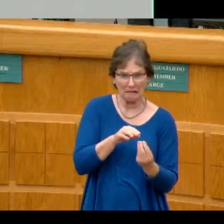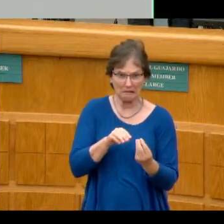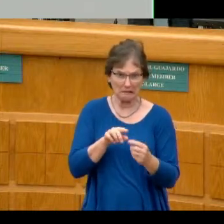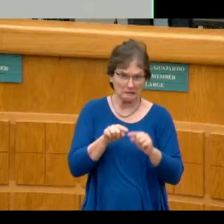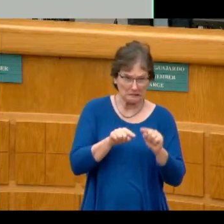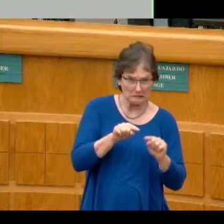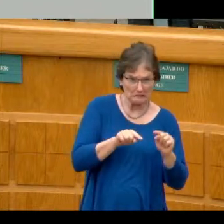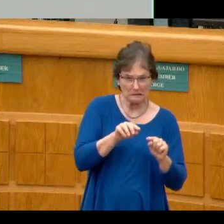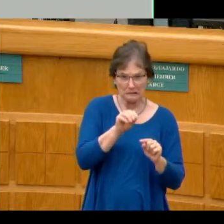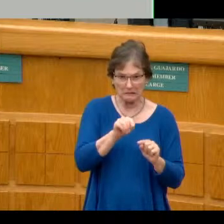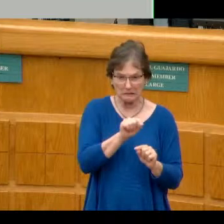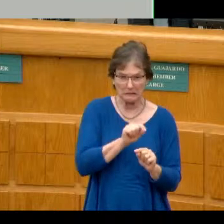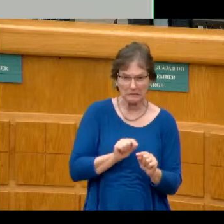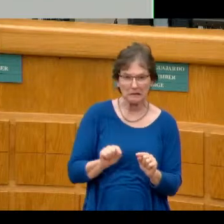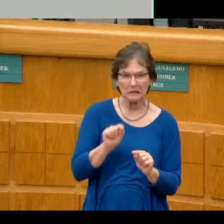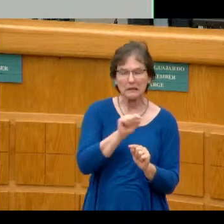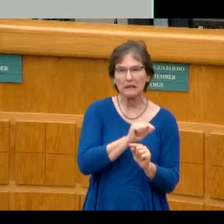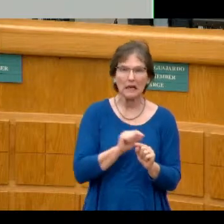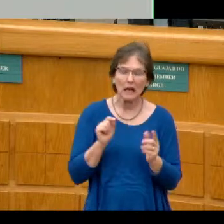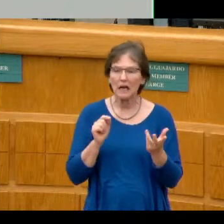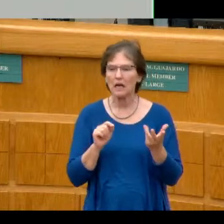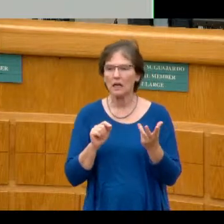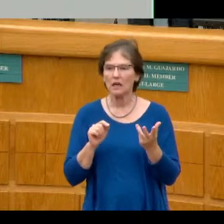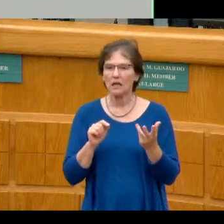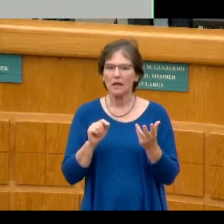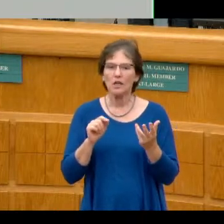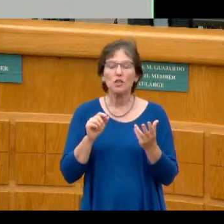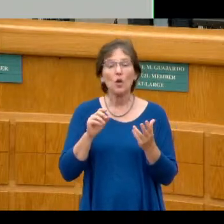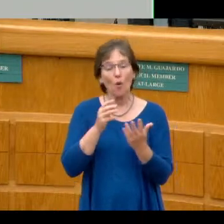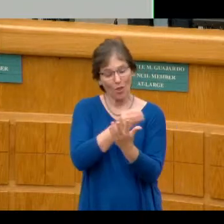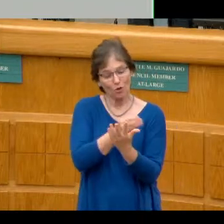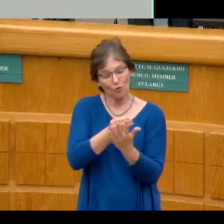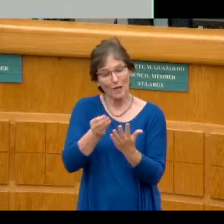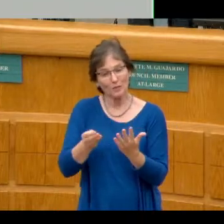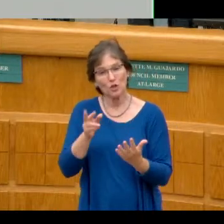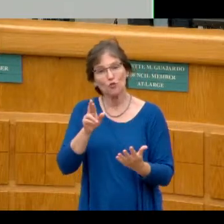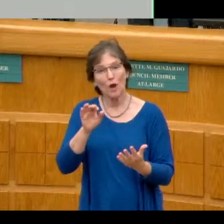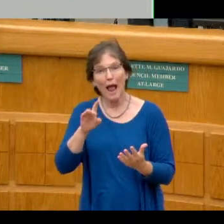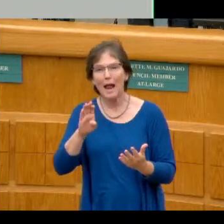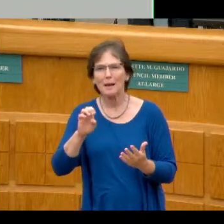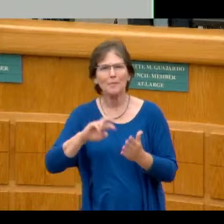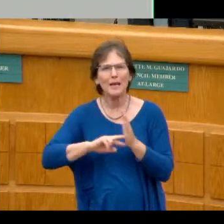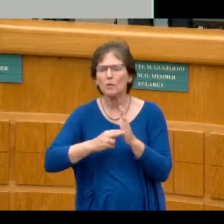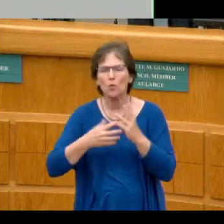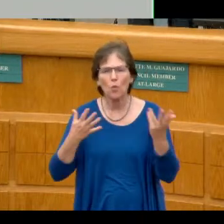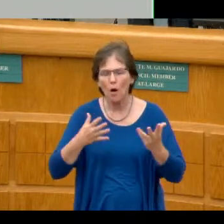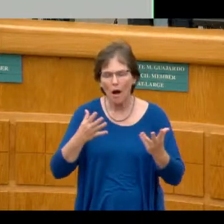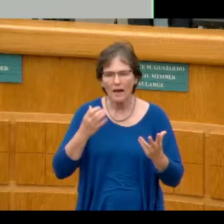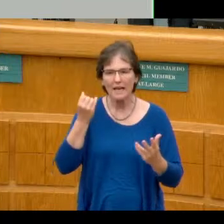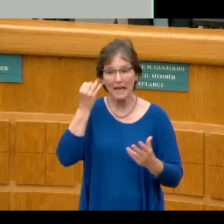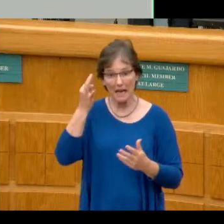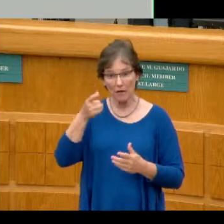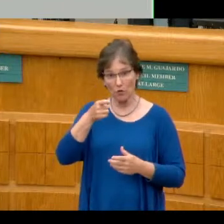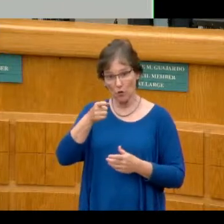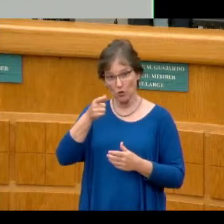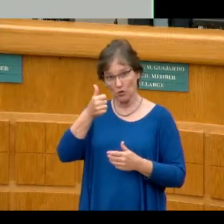direction. But this comes from 2 different models. And then what you see in the background here is the output of one of the models